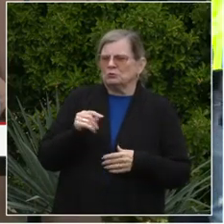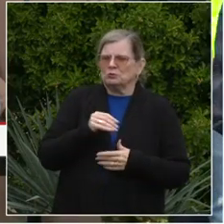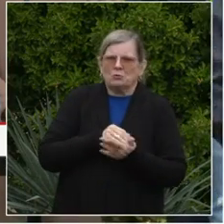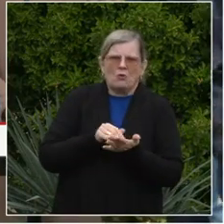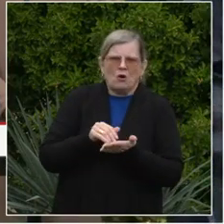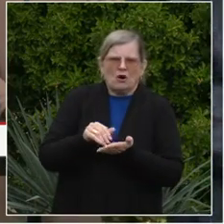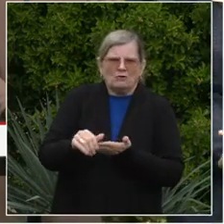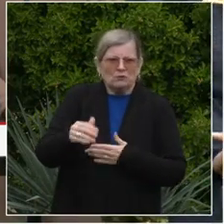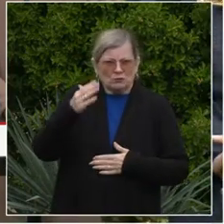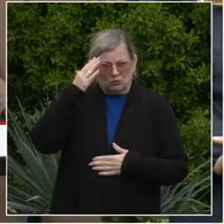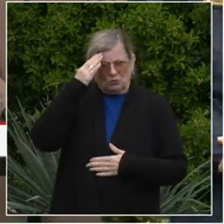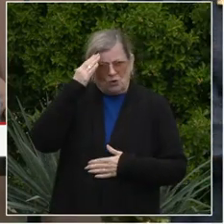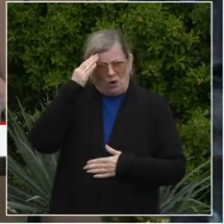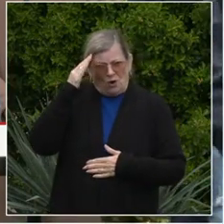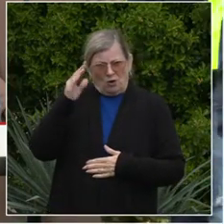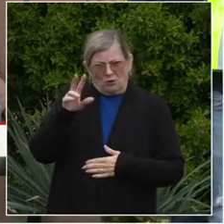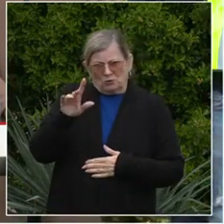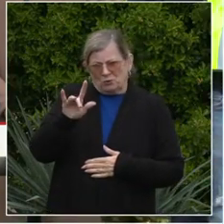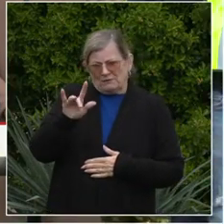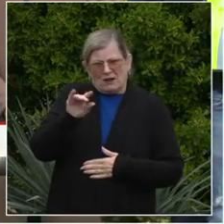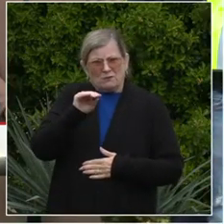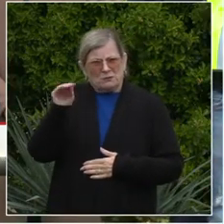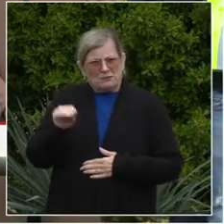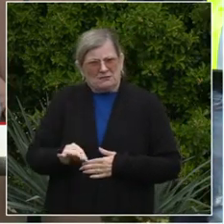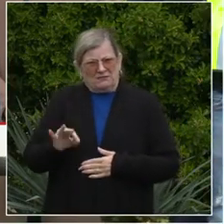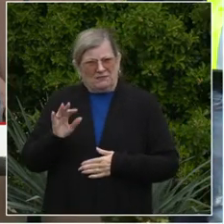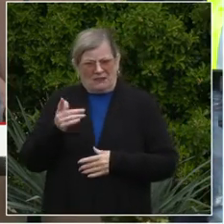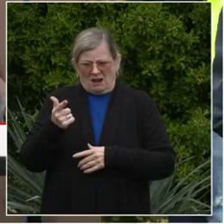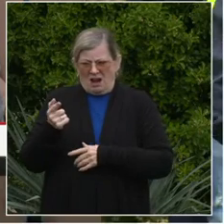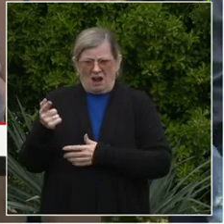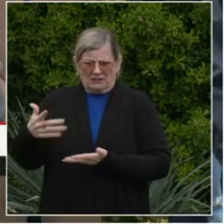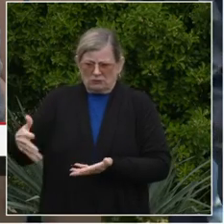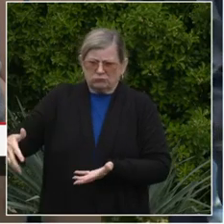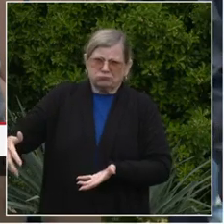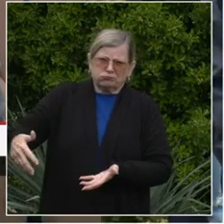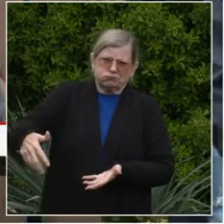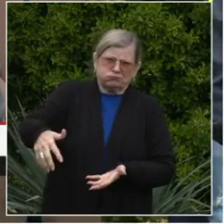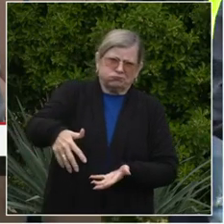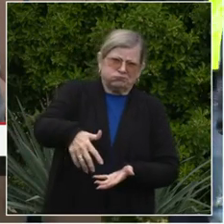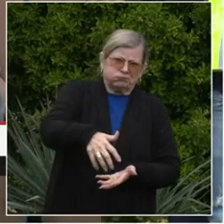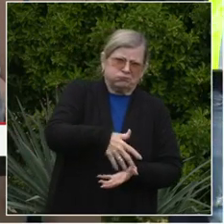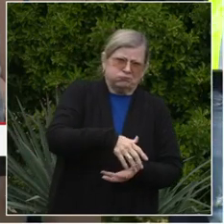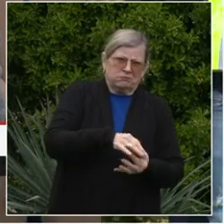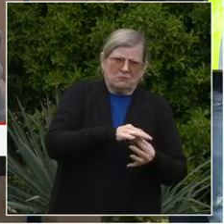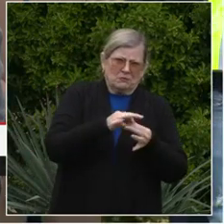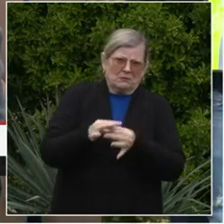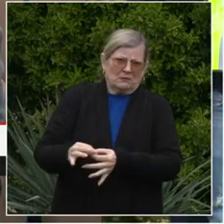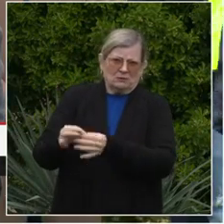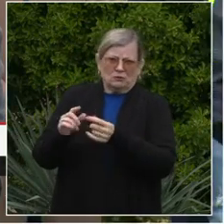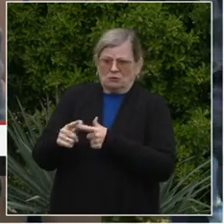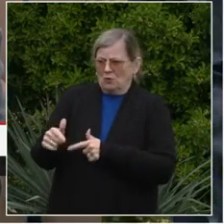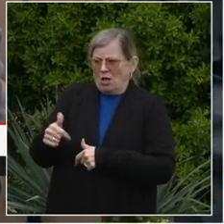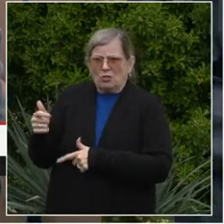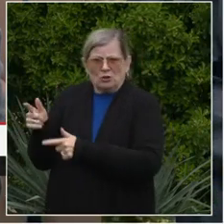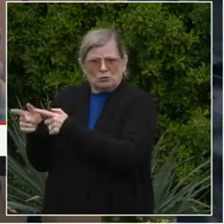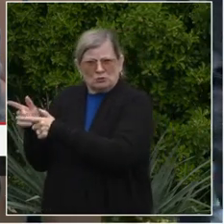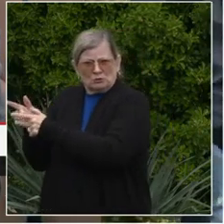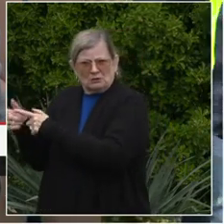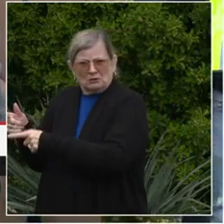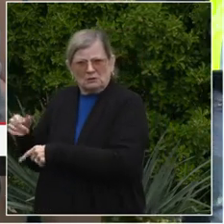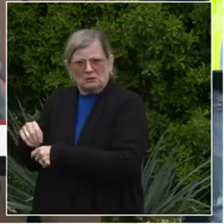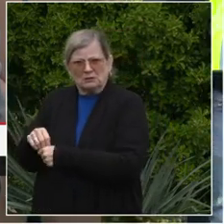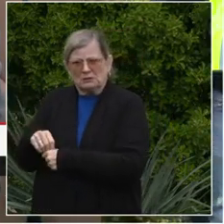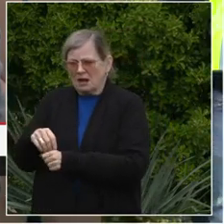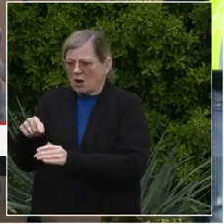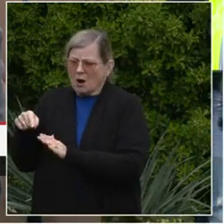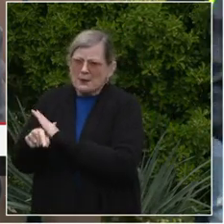all firearms and shell casings recovered in the district are ballistically linked to other shootings that include homicides and